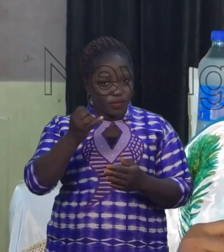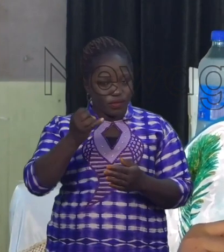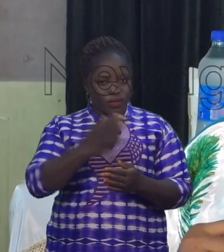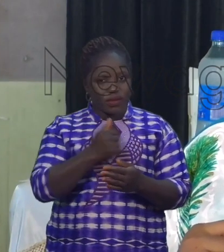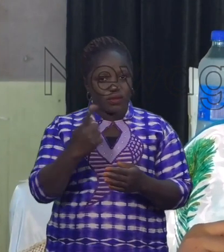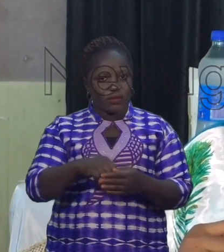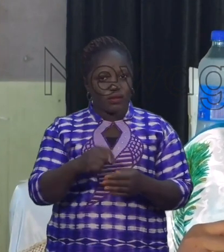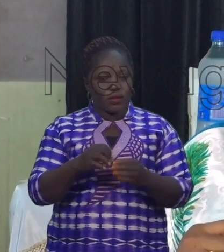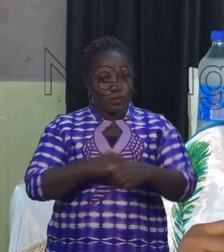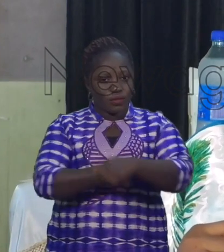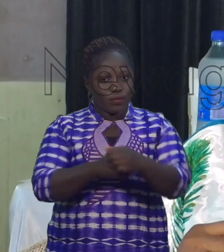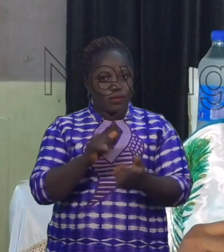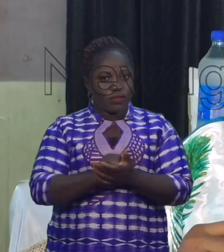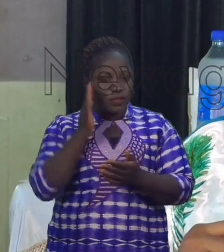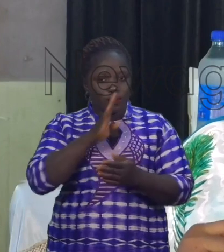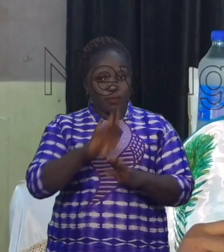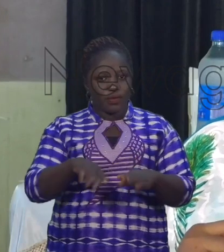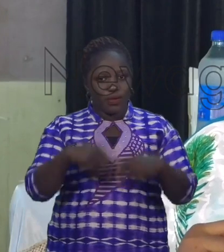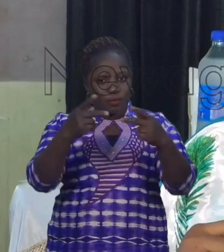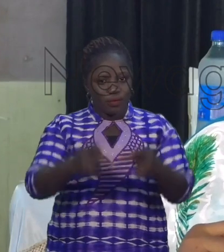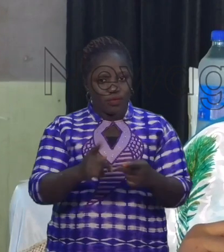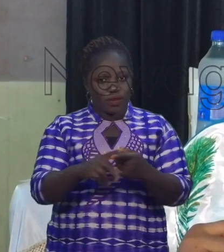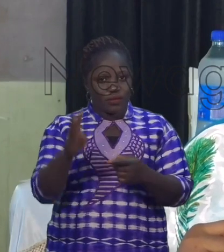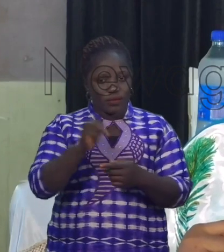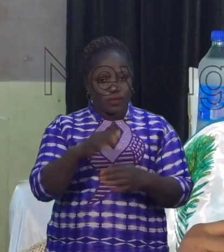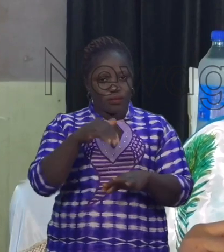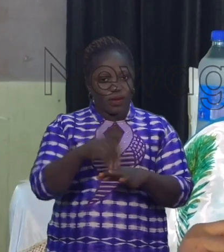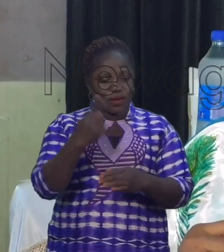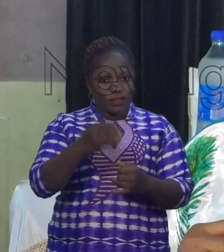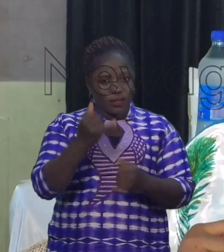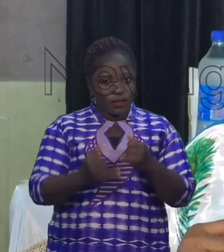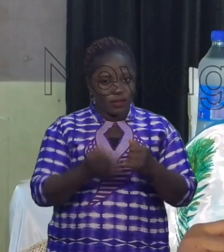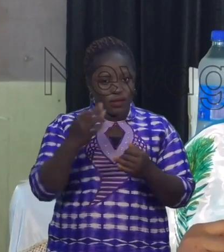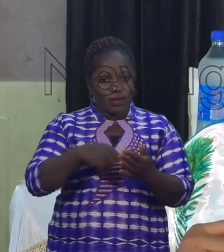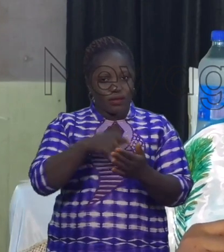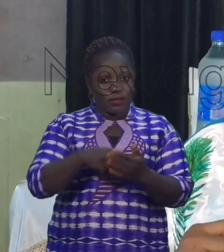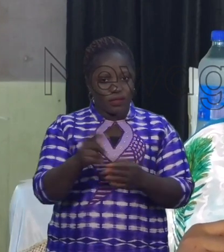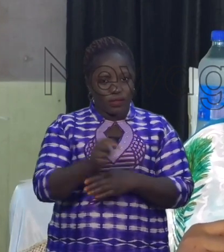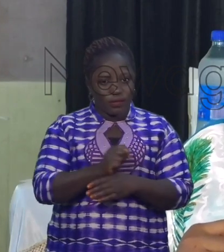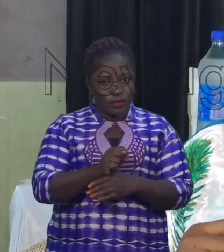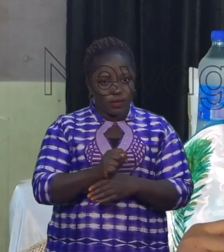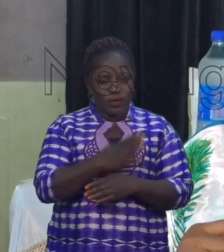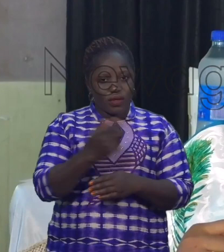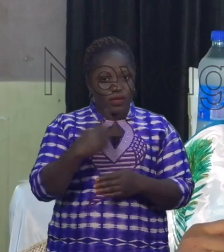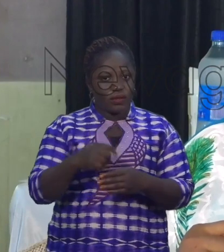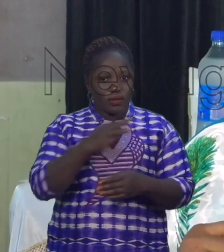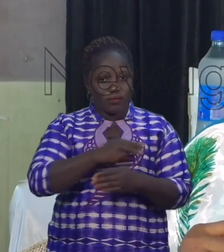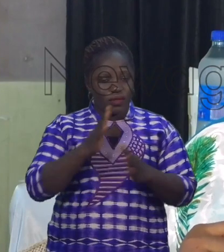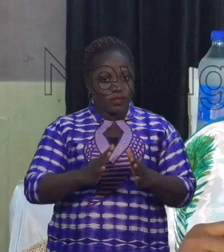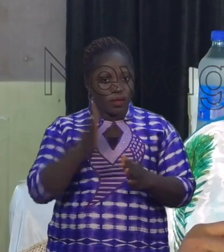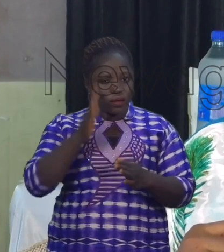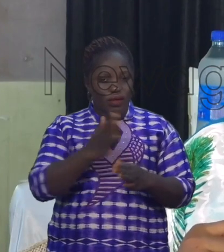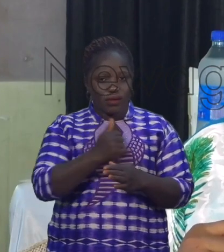little support that will be provided at the end of this training. I wish to assure you that government remains